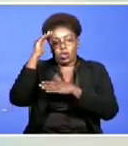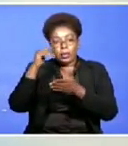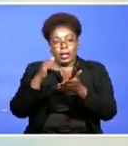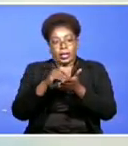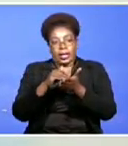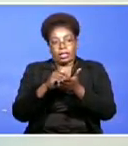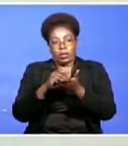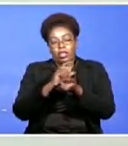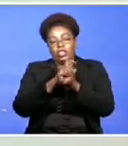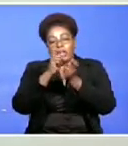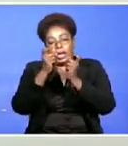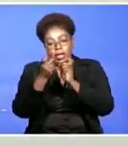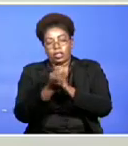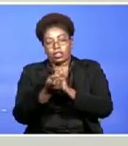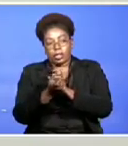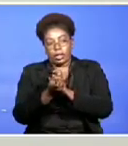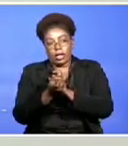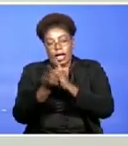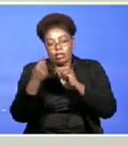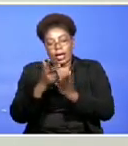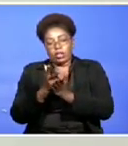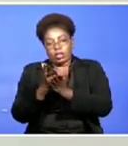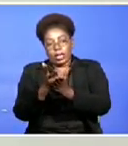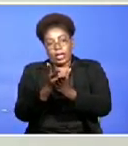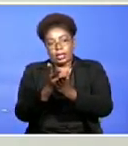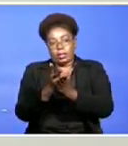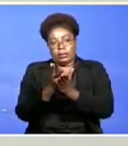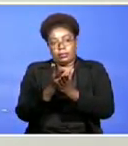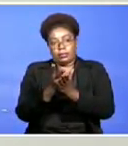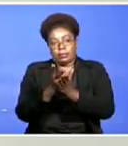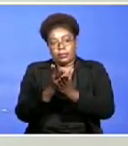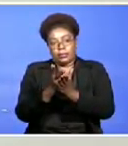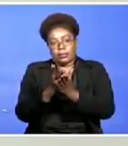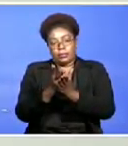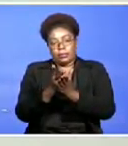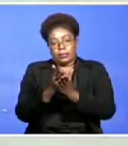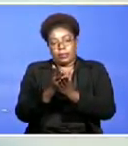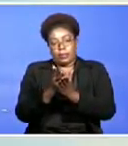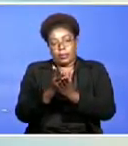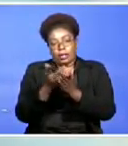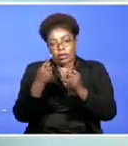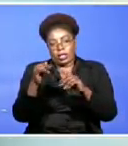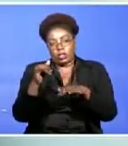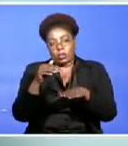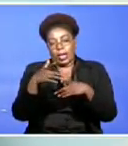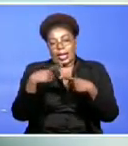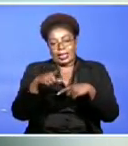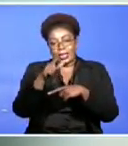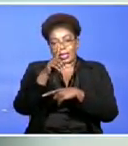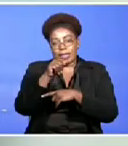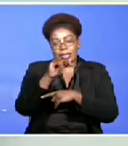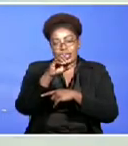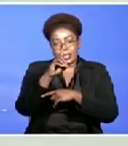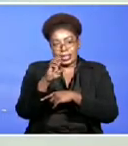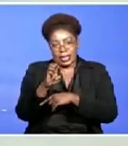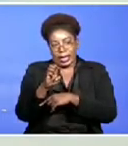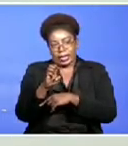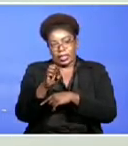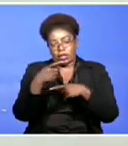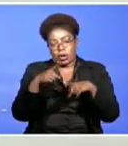actually I noticed I start sailing into the end in the Key West. But I had to anchor for like a few minutes to let tide down. But I was getting